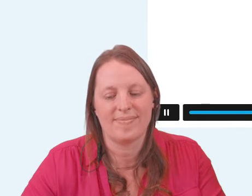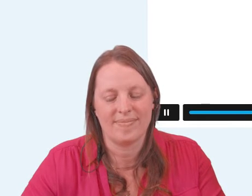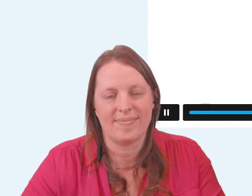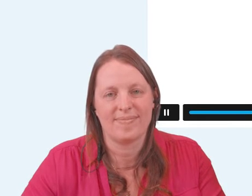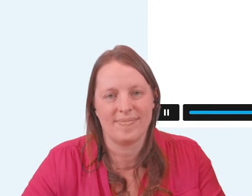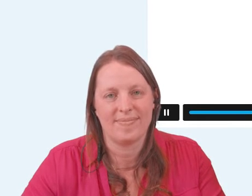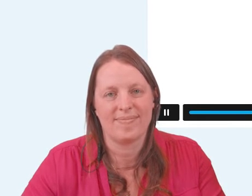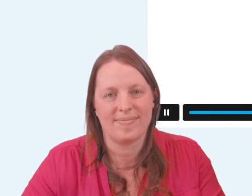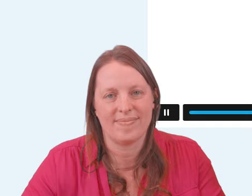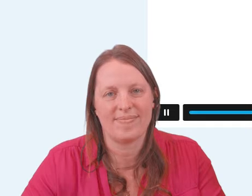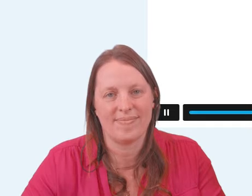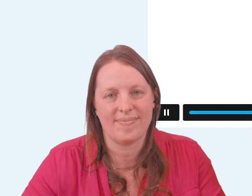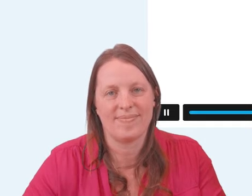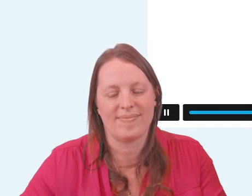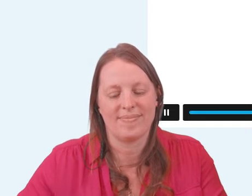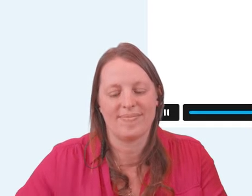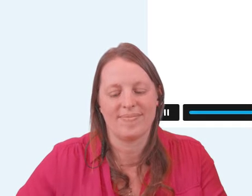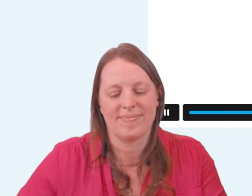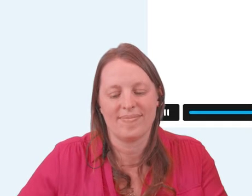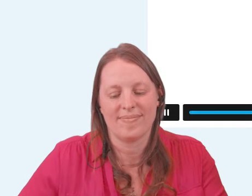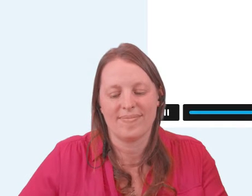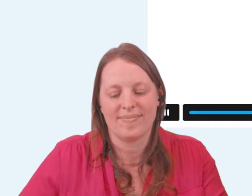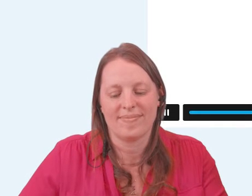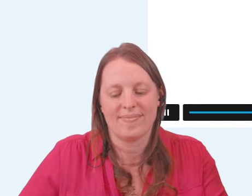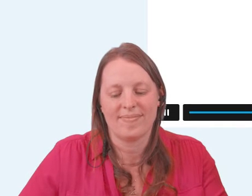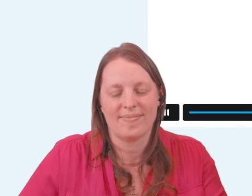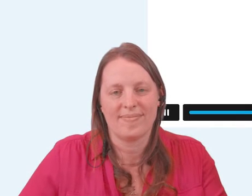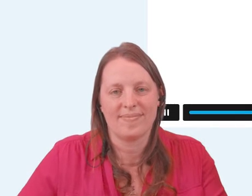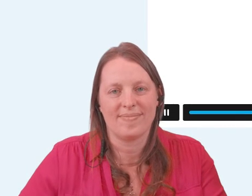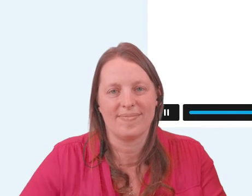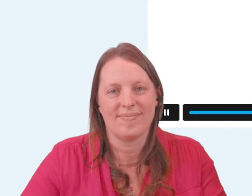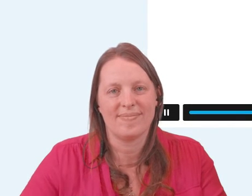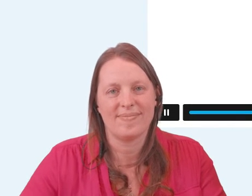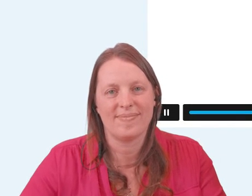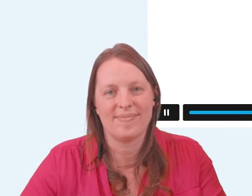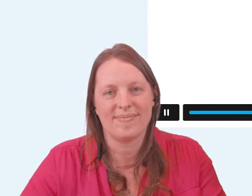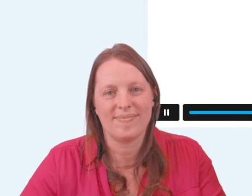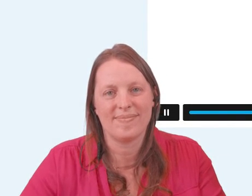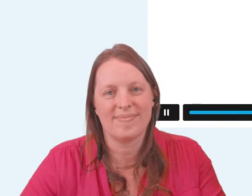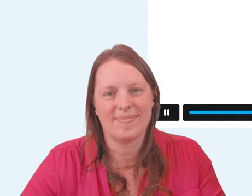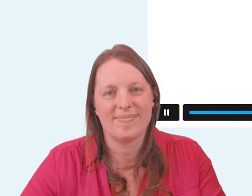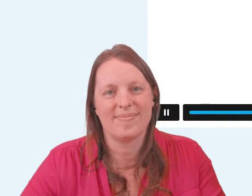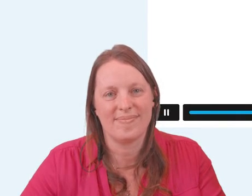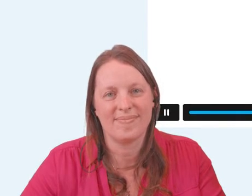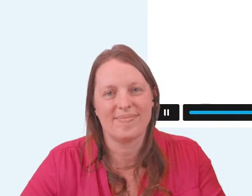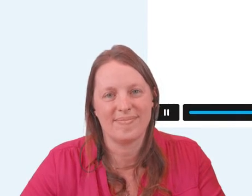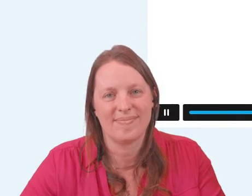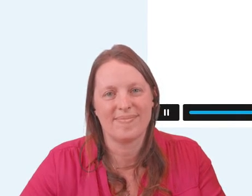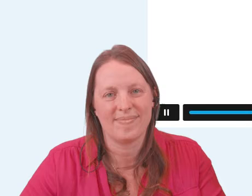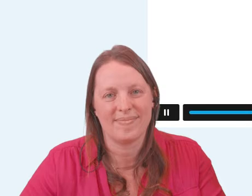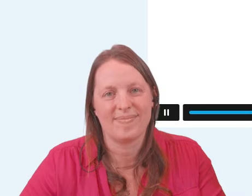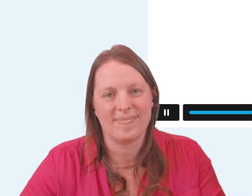still there, okay? So you need another maneuver, okay?